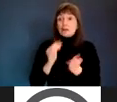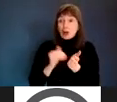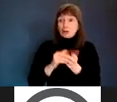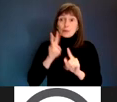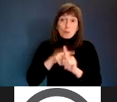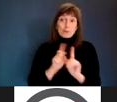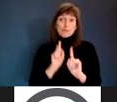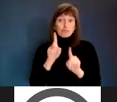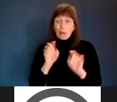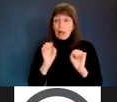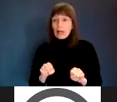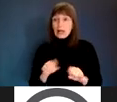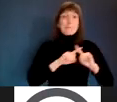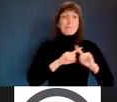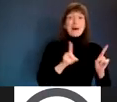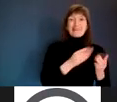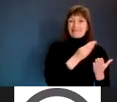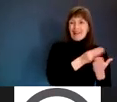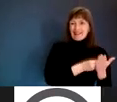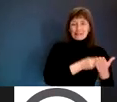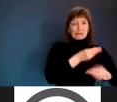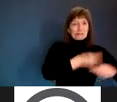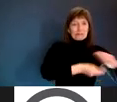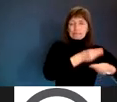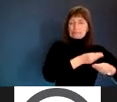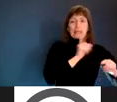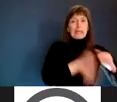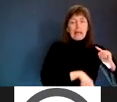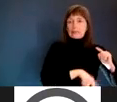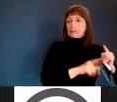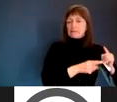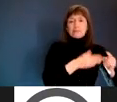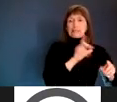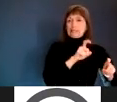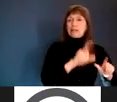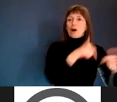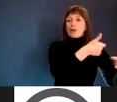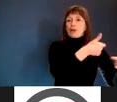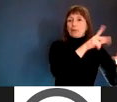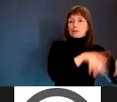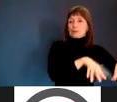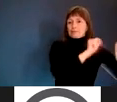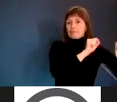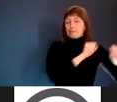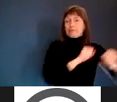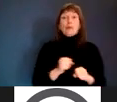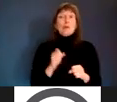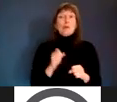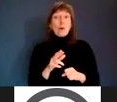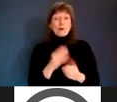Or someone may have the capacity to manage their finances, but may lack capacity in areas, for example, related to independent living, for example.